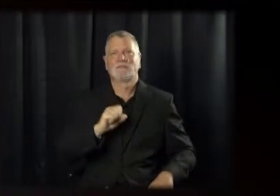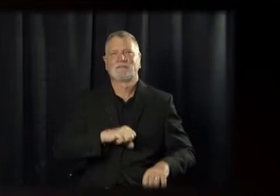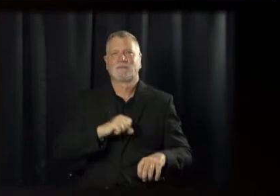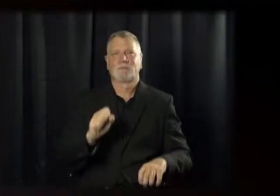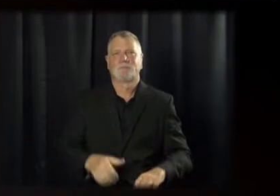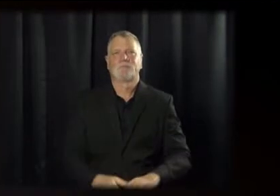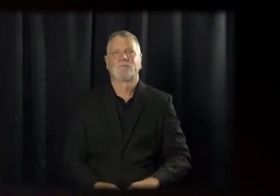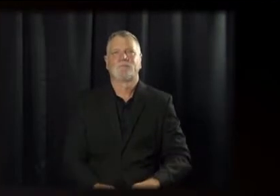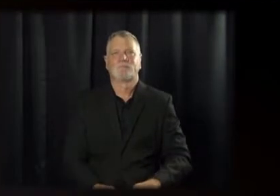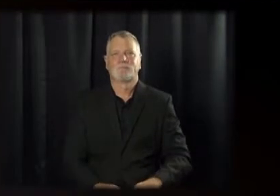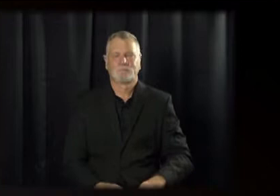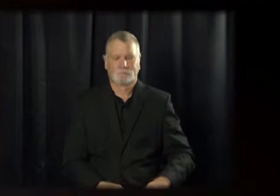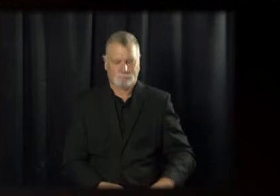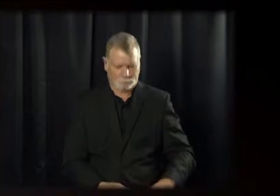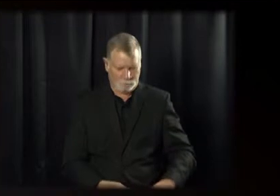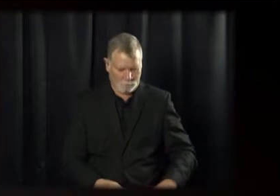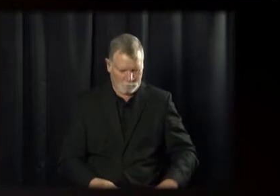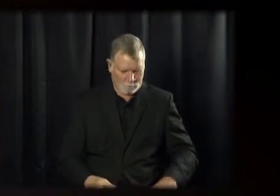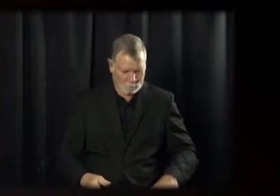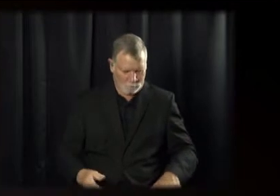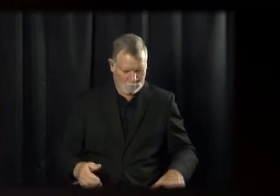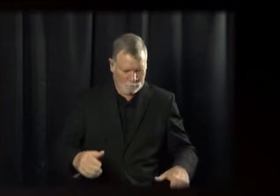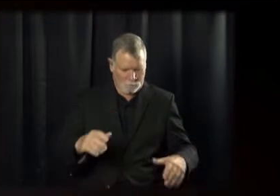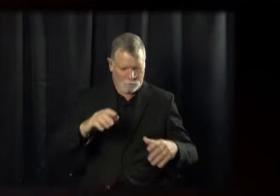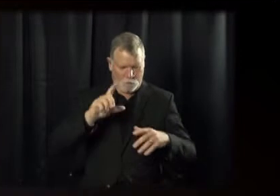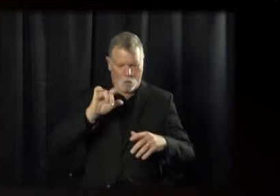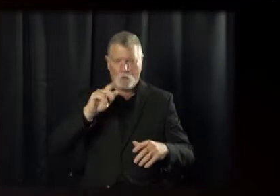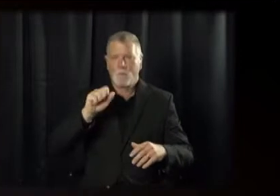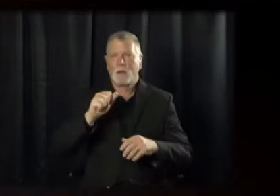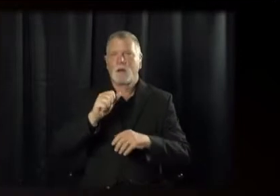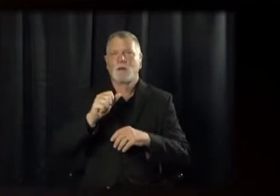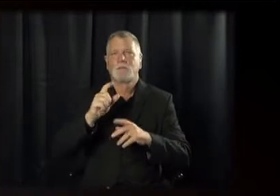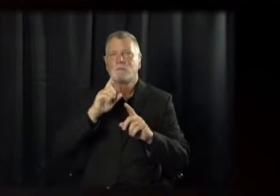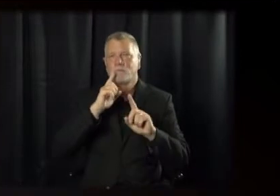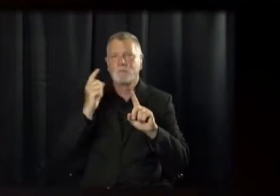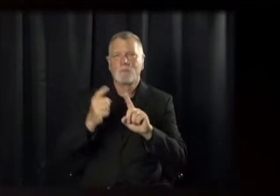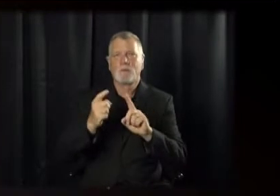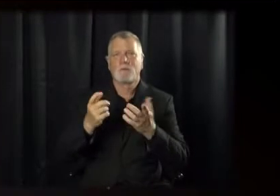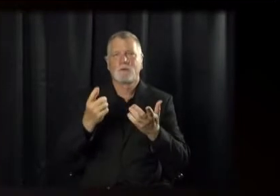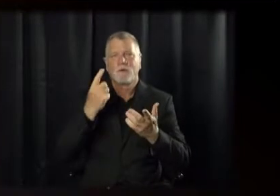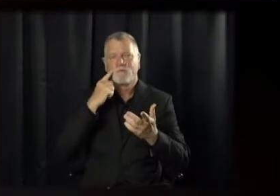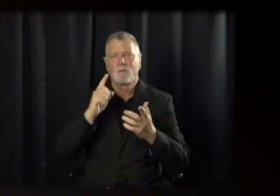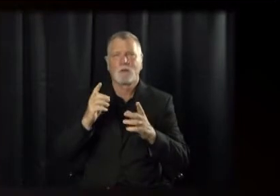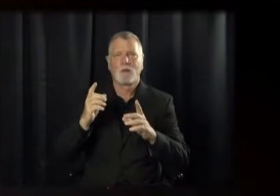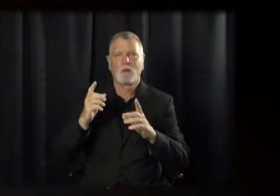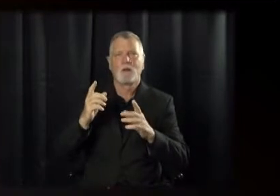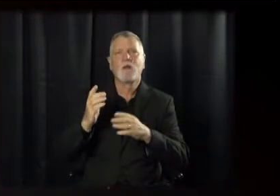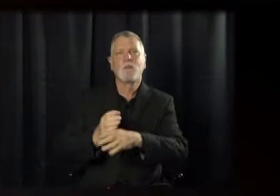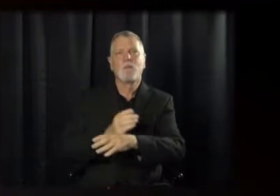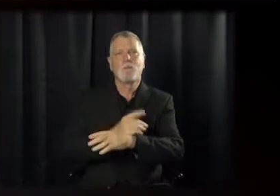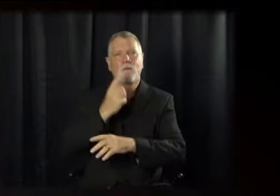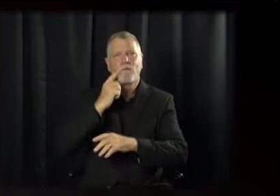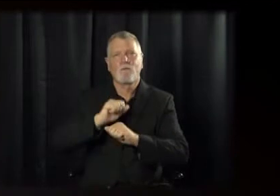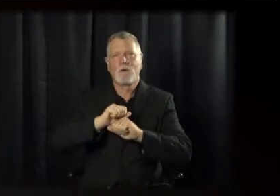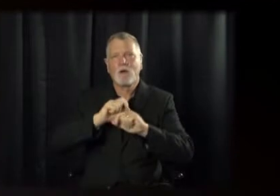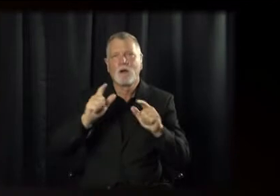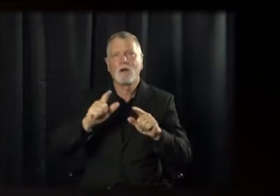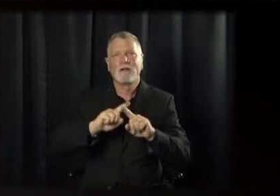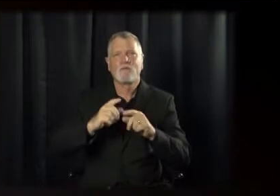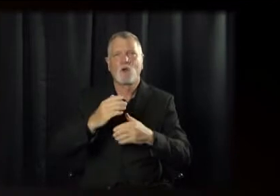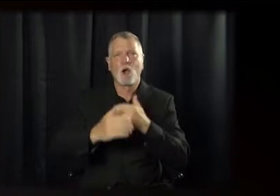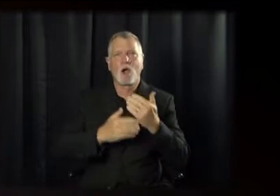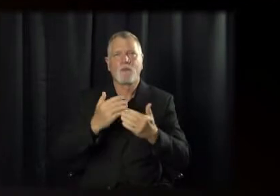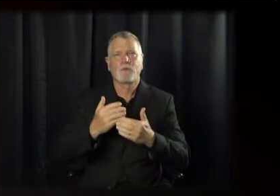systems. LUMA's proposed investments are far-reaching and are expected to result in marked improvements across different